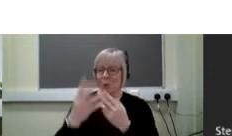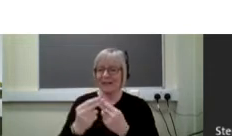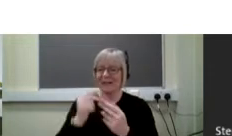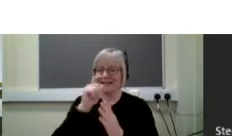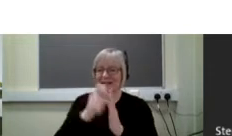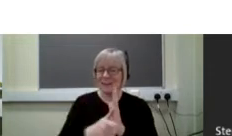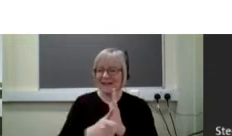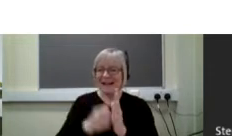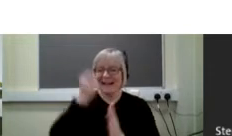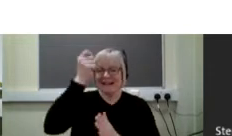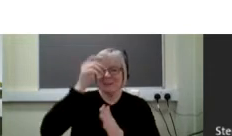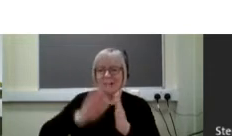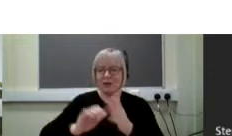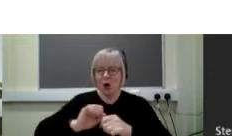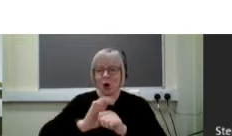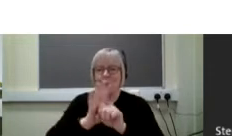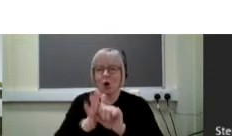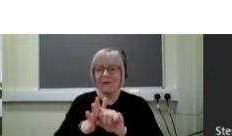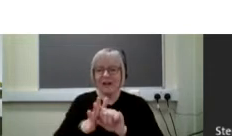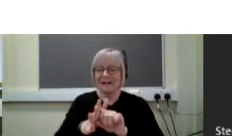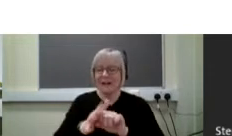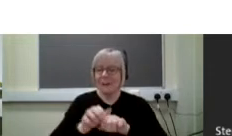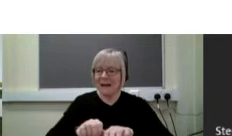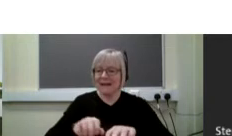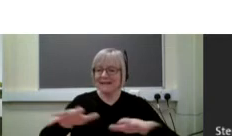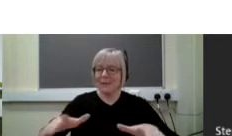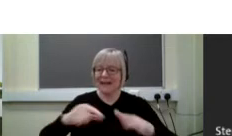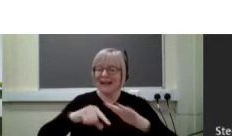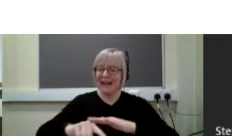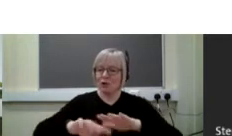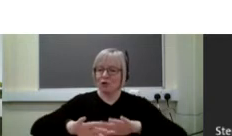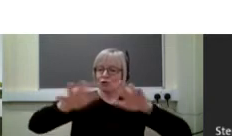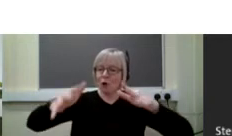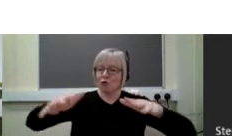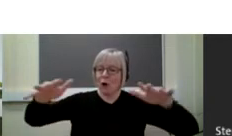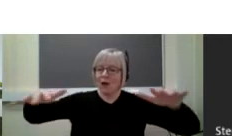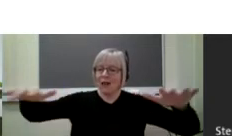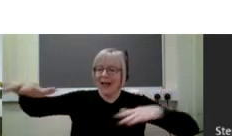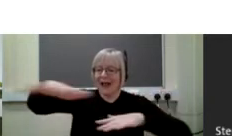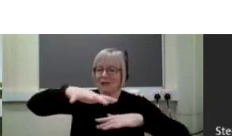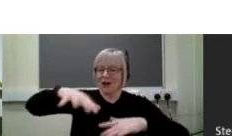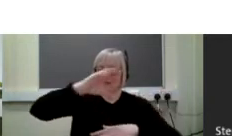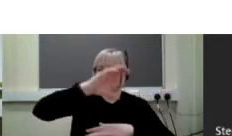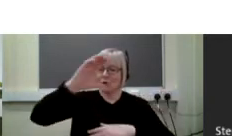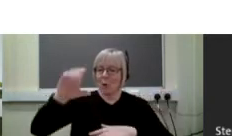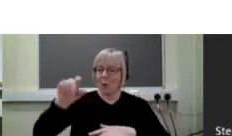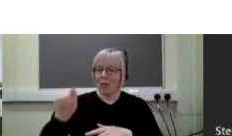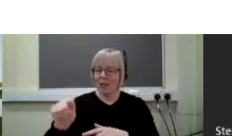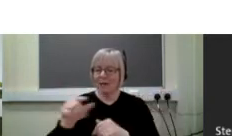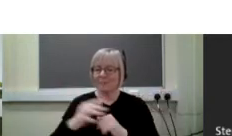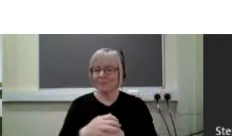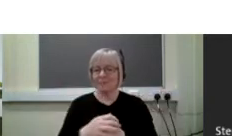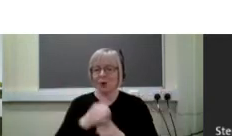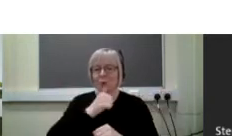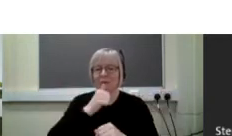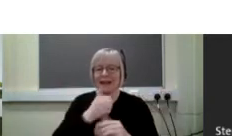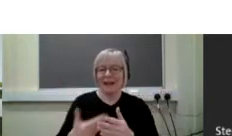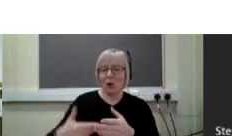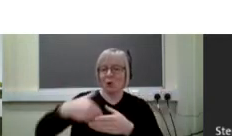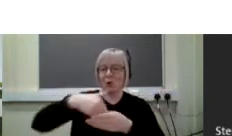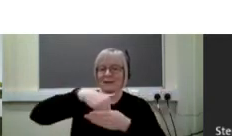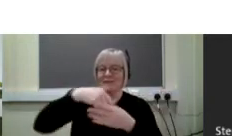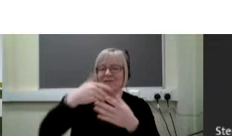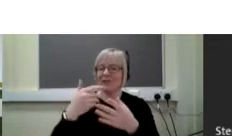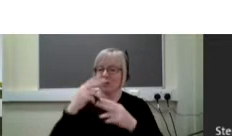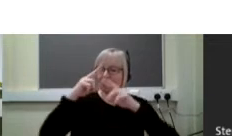pandemic in rural, hilly areas of Nepal, using participatory inclusive research methods, and to